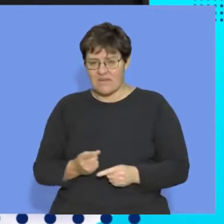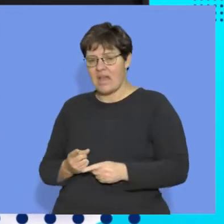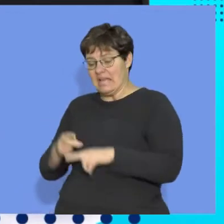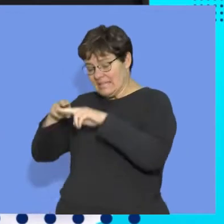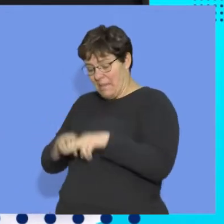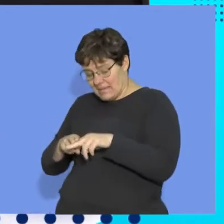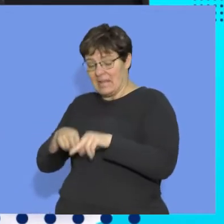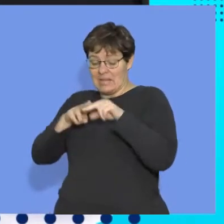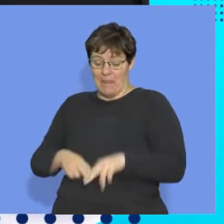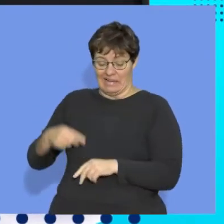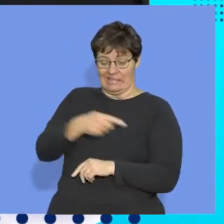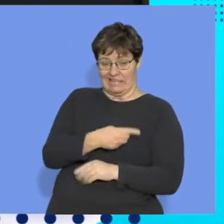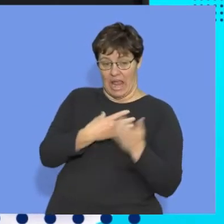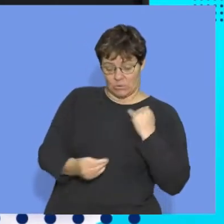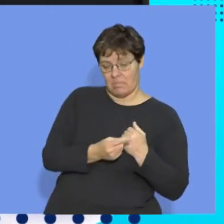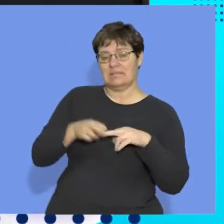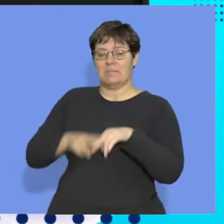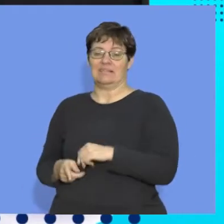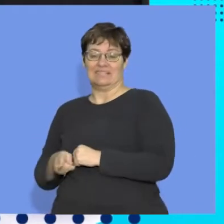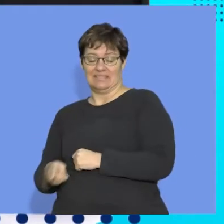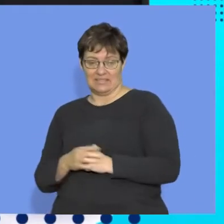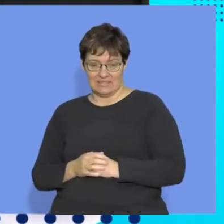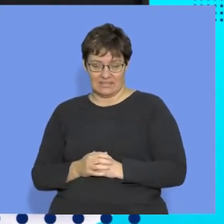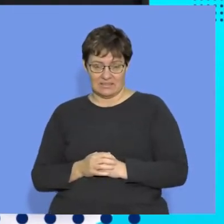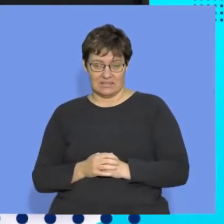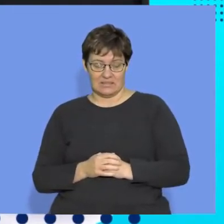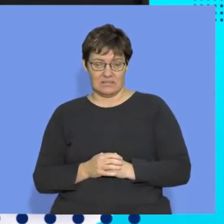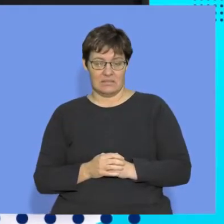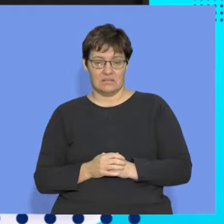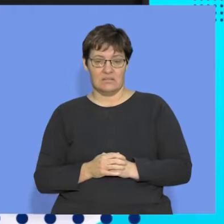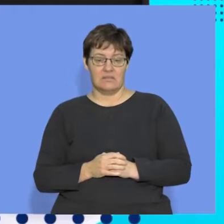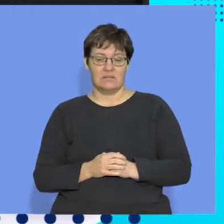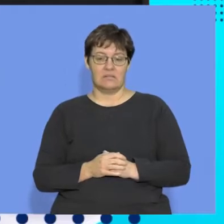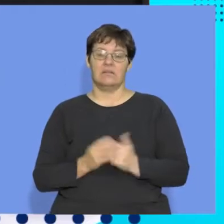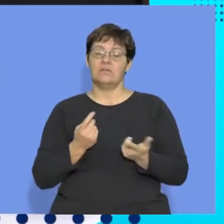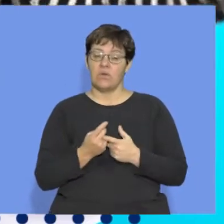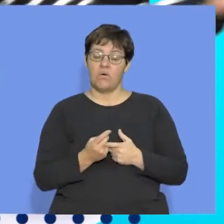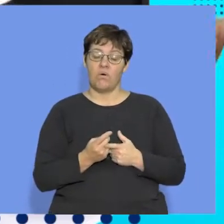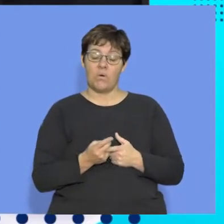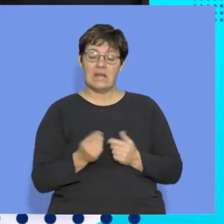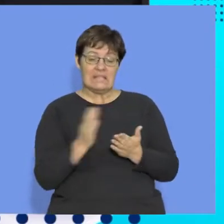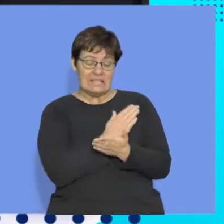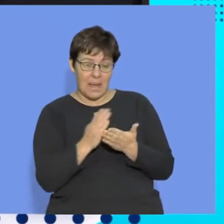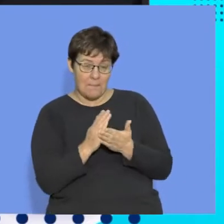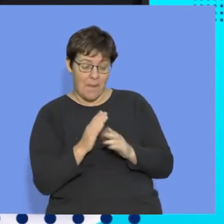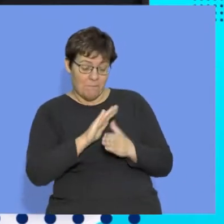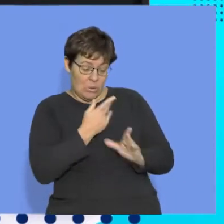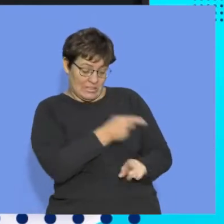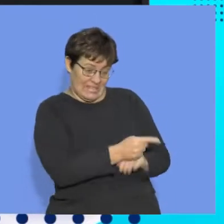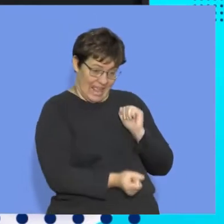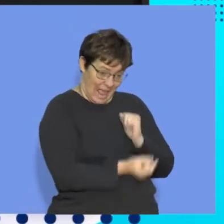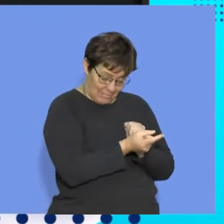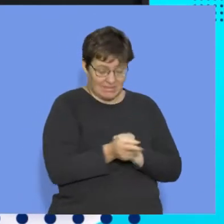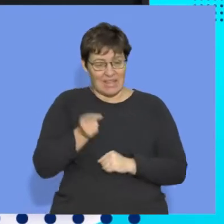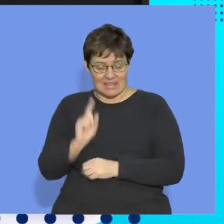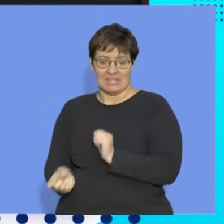together? So in probability, some outcomes are affected by other outcomes. Are we together?